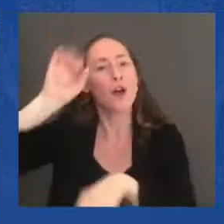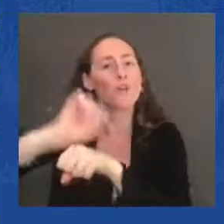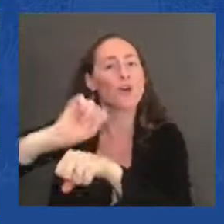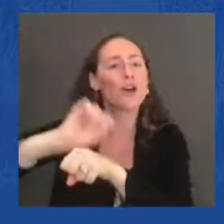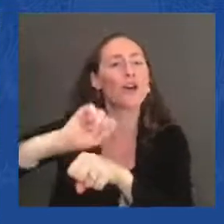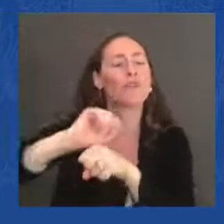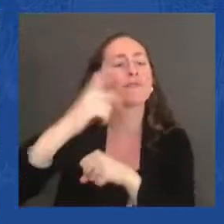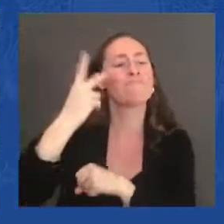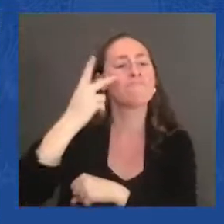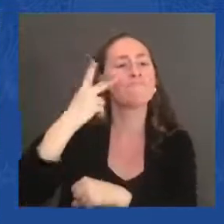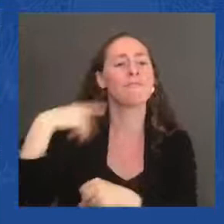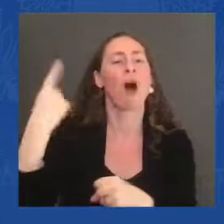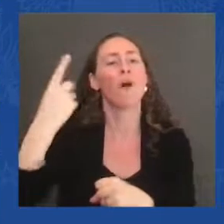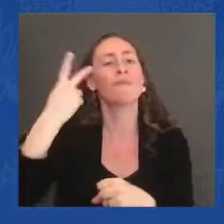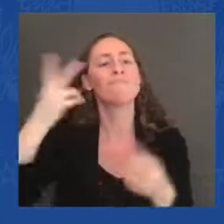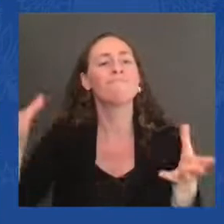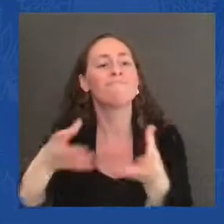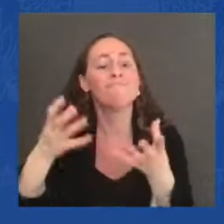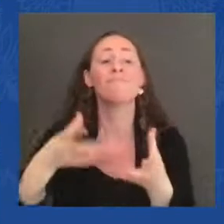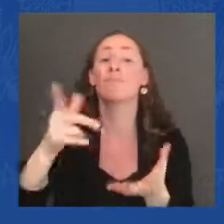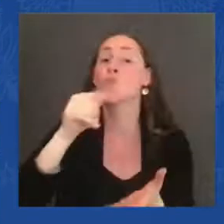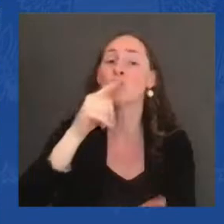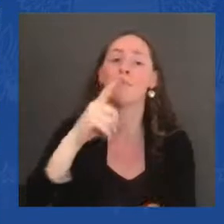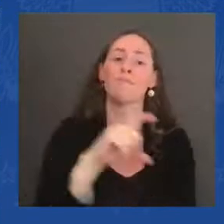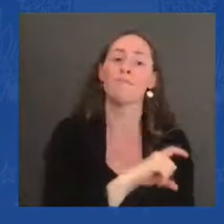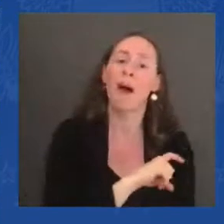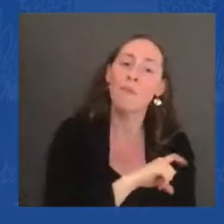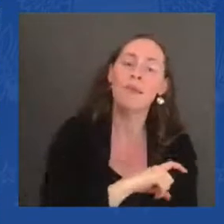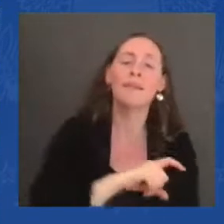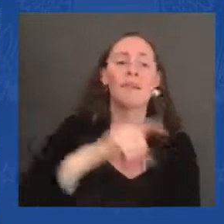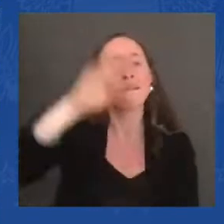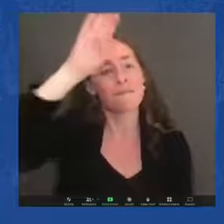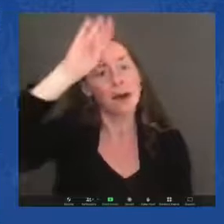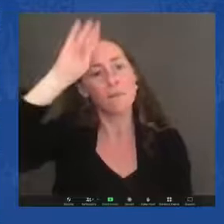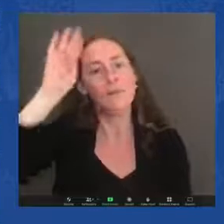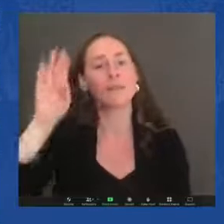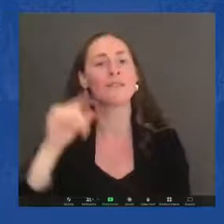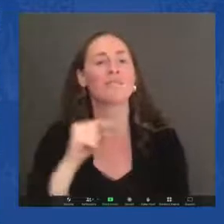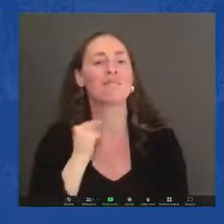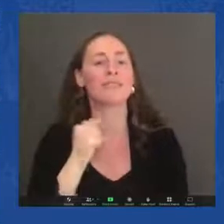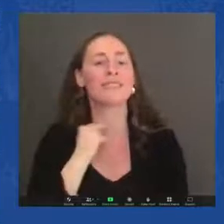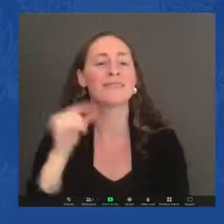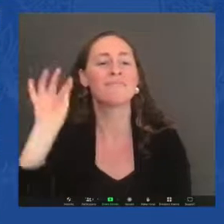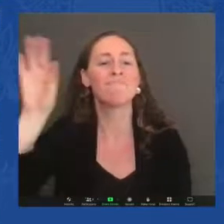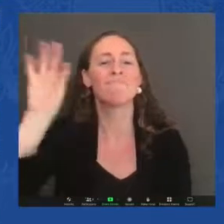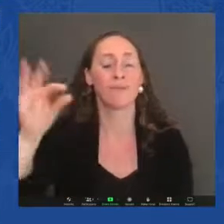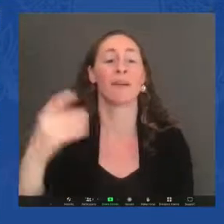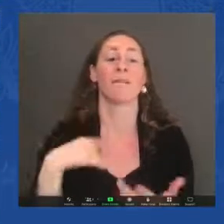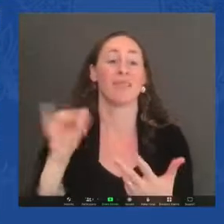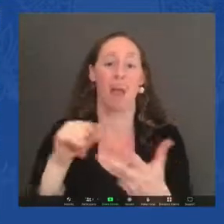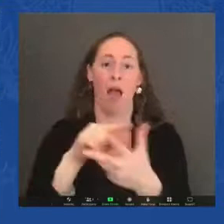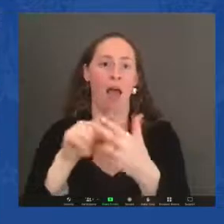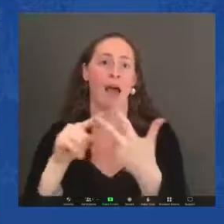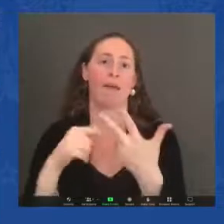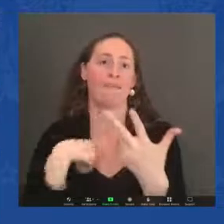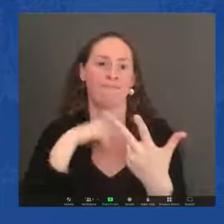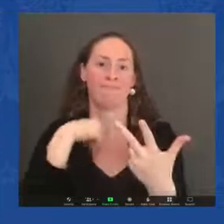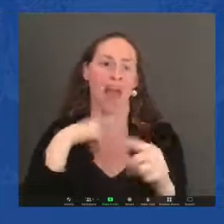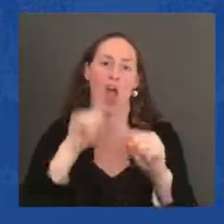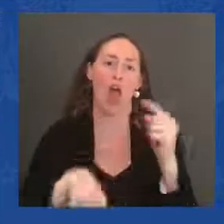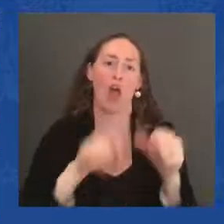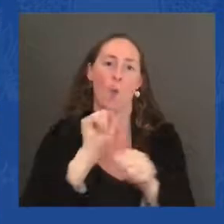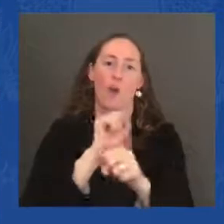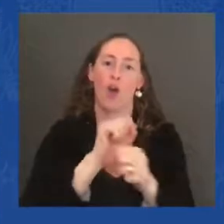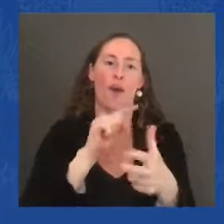guys and women are incredible. You're incredible what you do. It's not hyperbole. If you know anything about me, you know